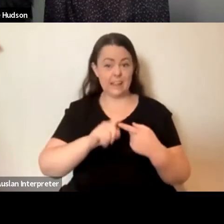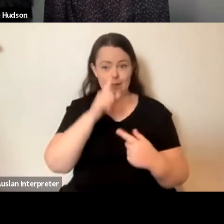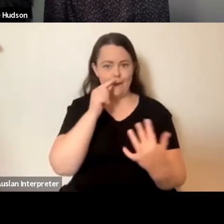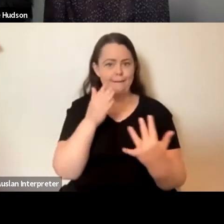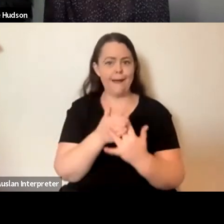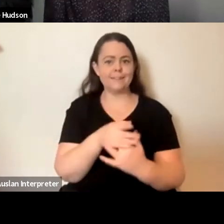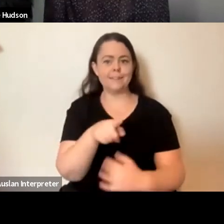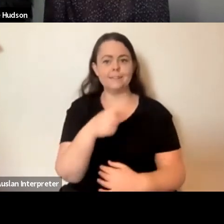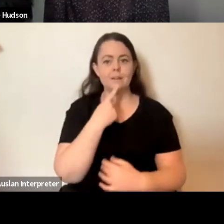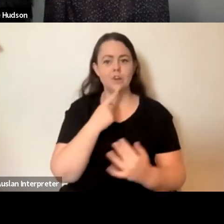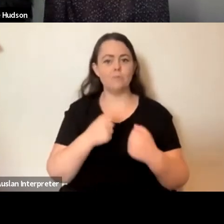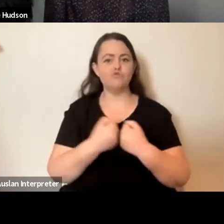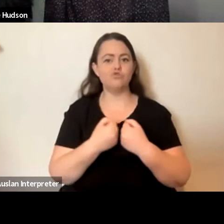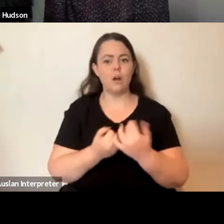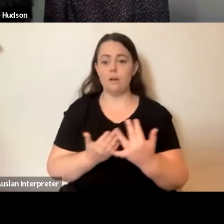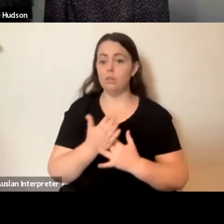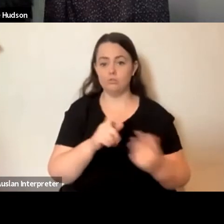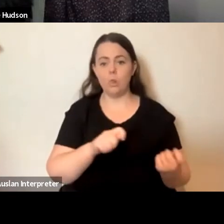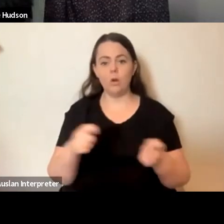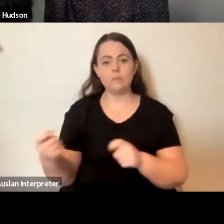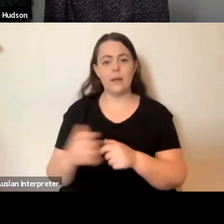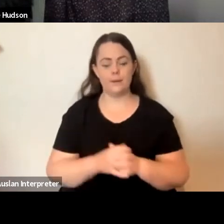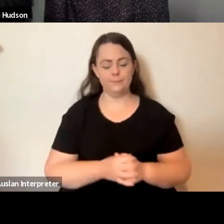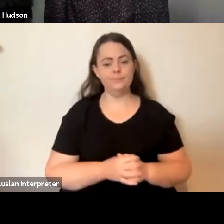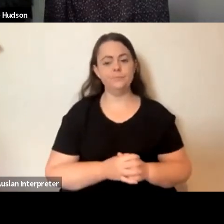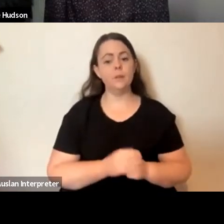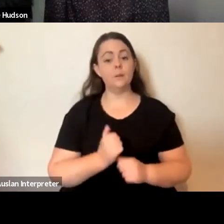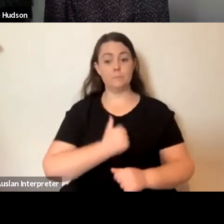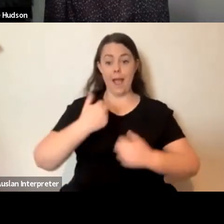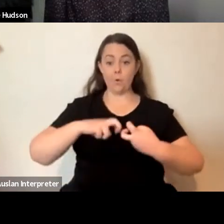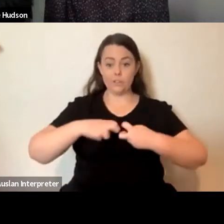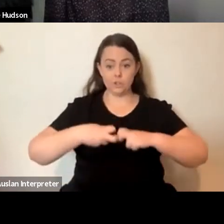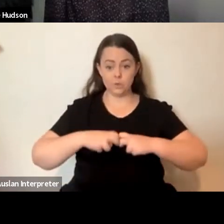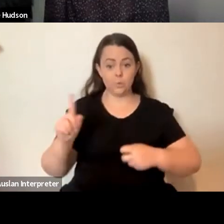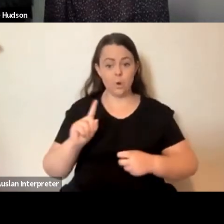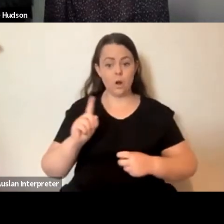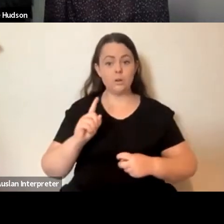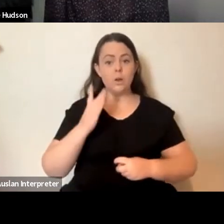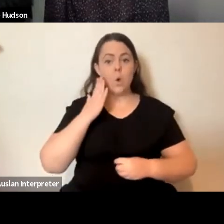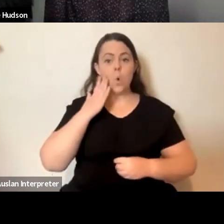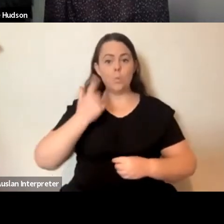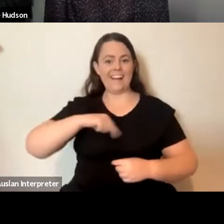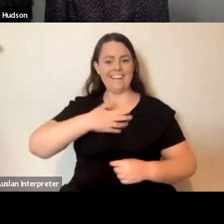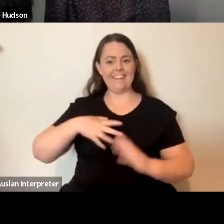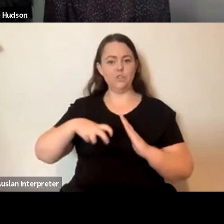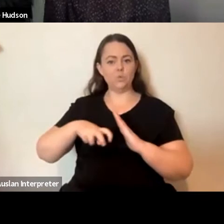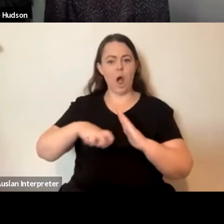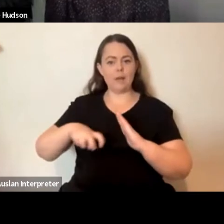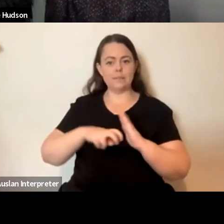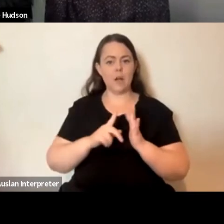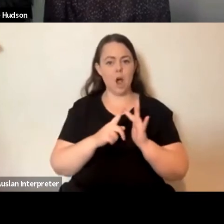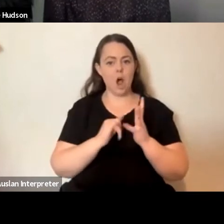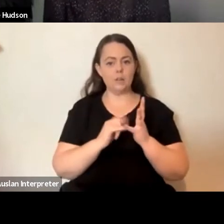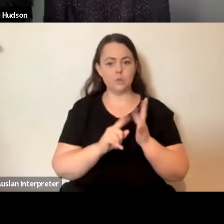The issue that we've been having has been when you need to isolate, and it's actually